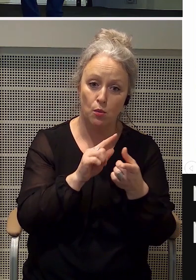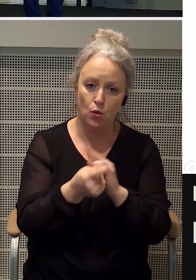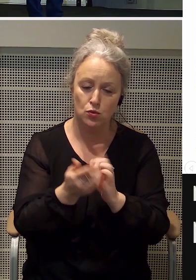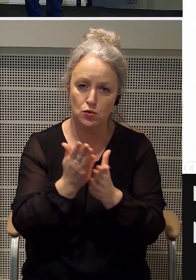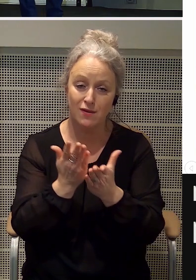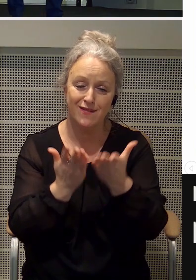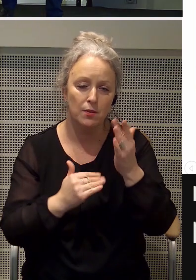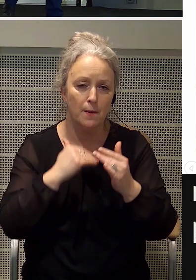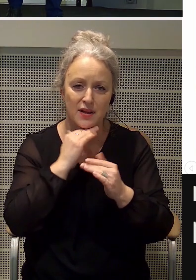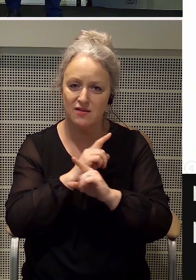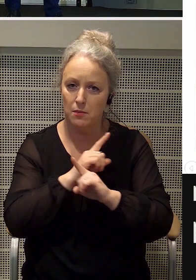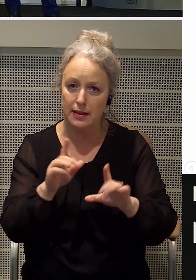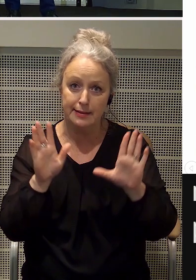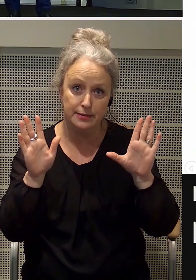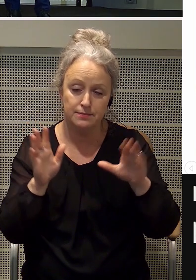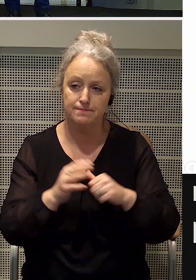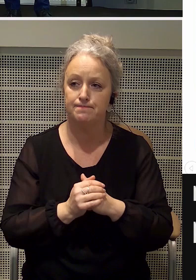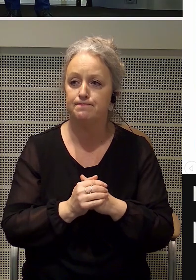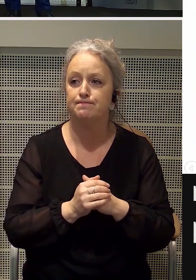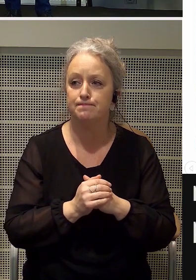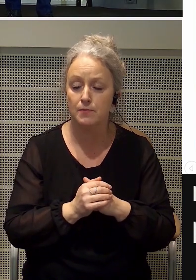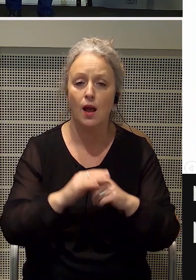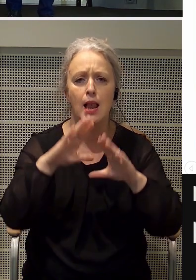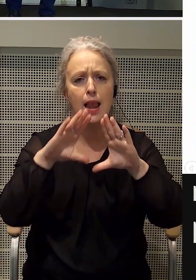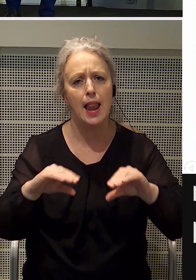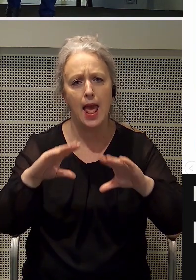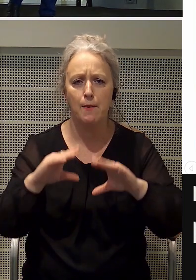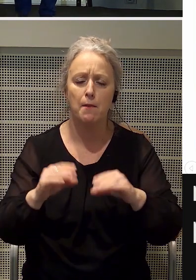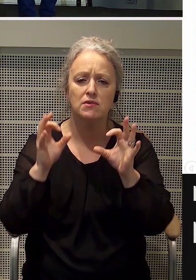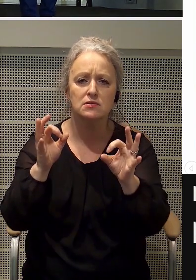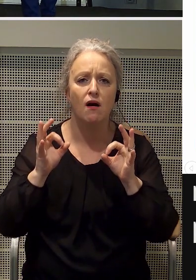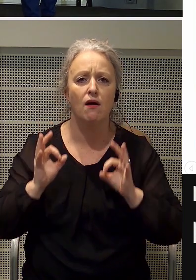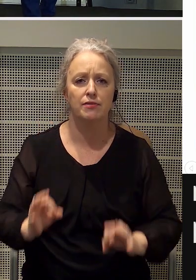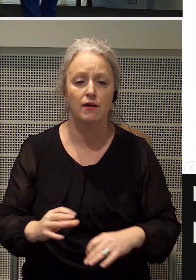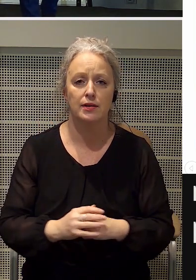has been a change in the number of medicines and treatments.